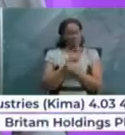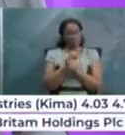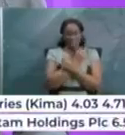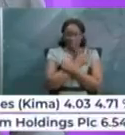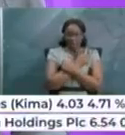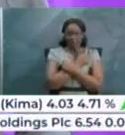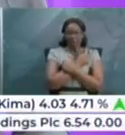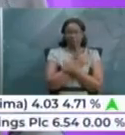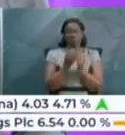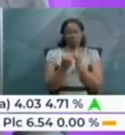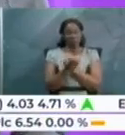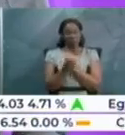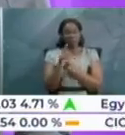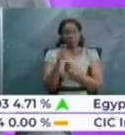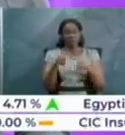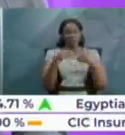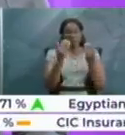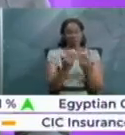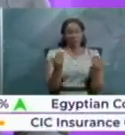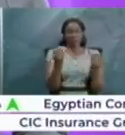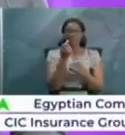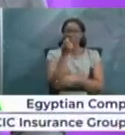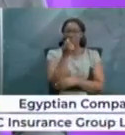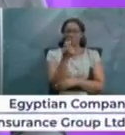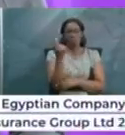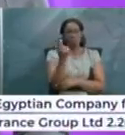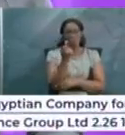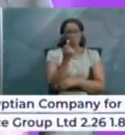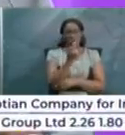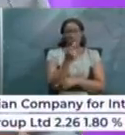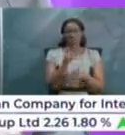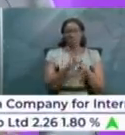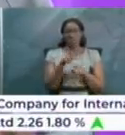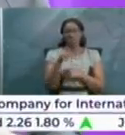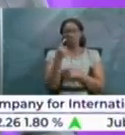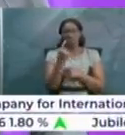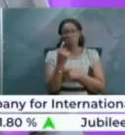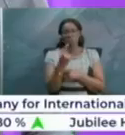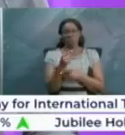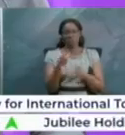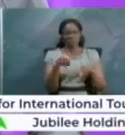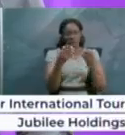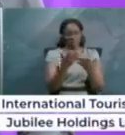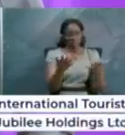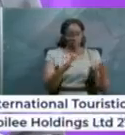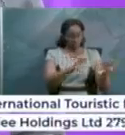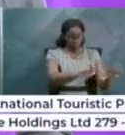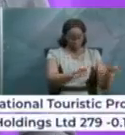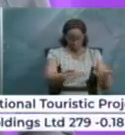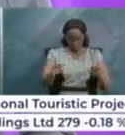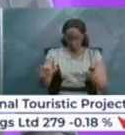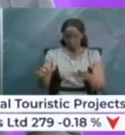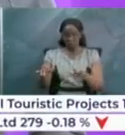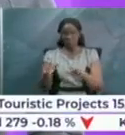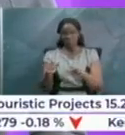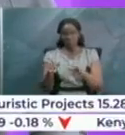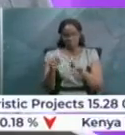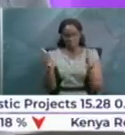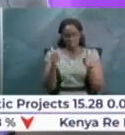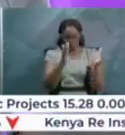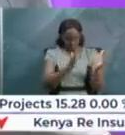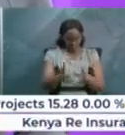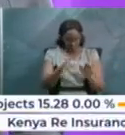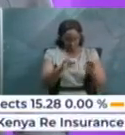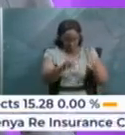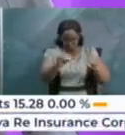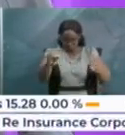the instruction she has to give the child is very little. She actually just needs to place the products for the kid, set them up well for him, and